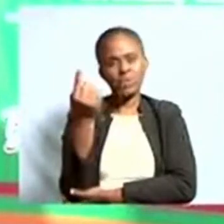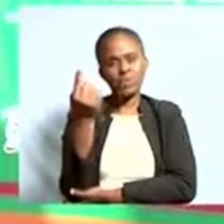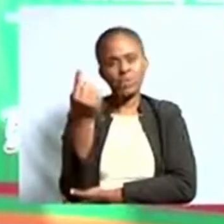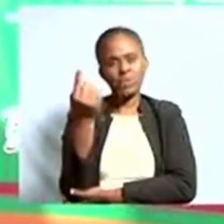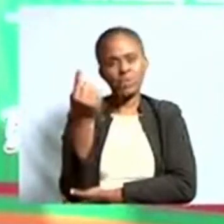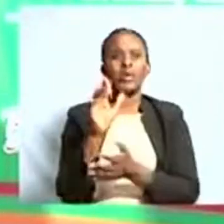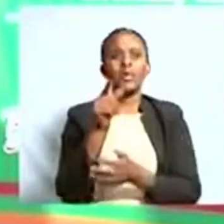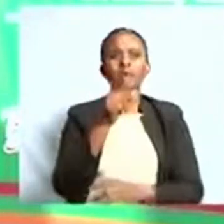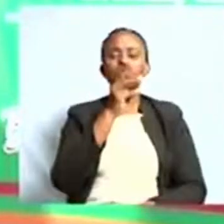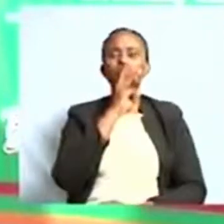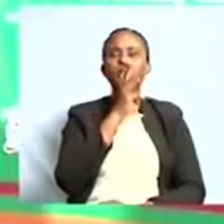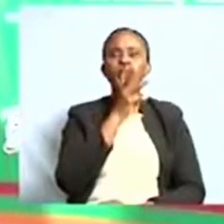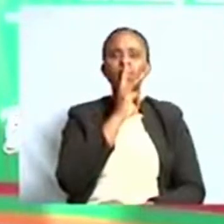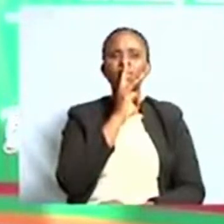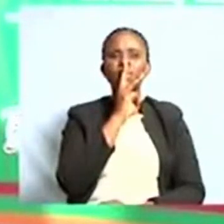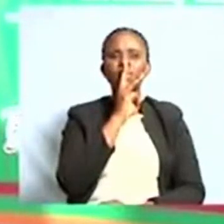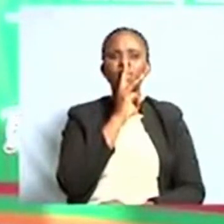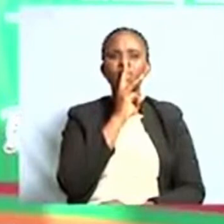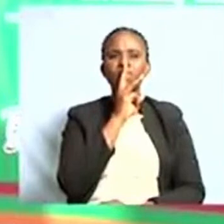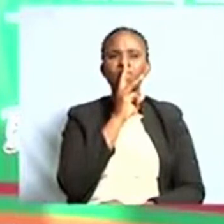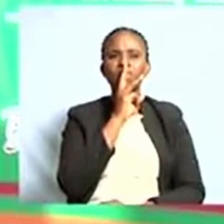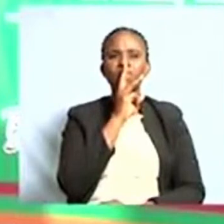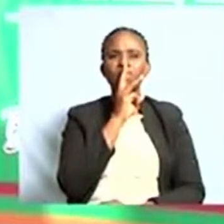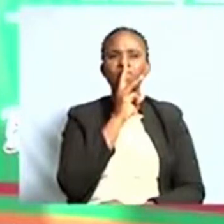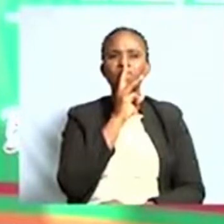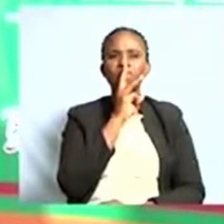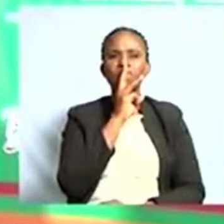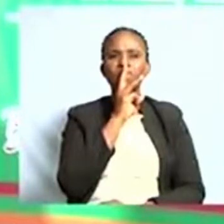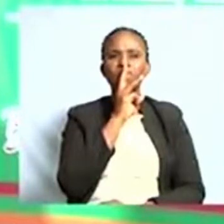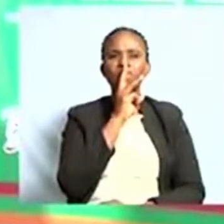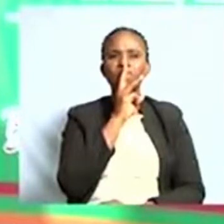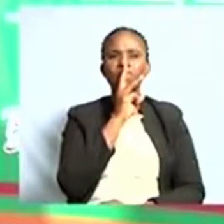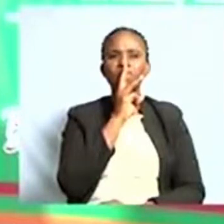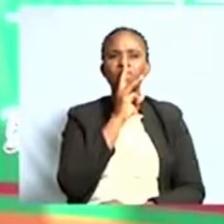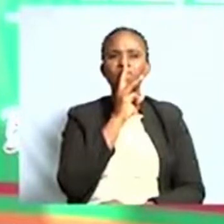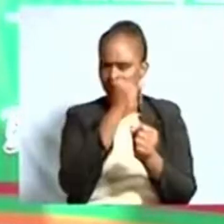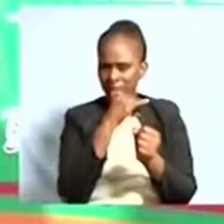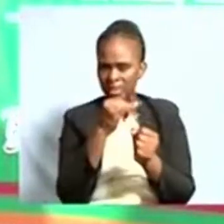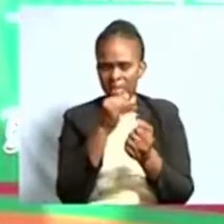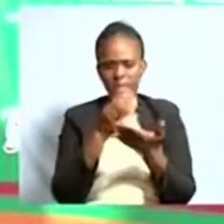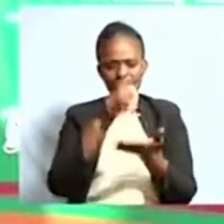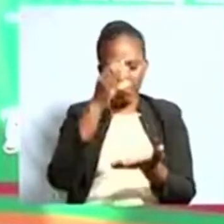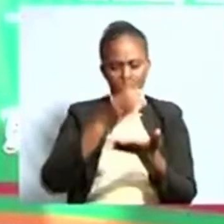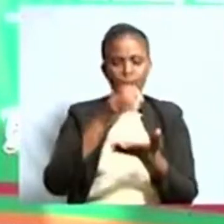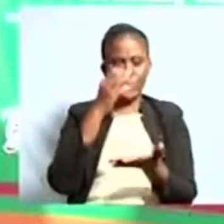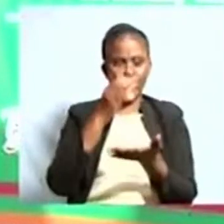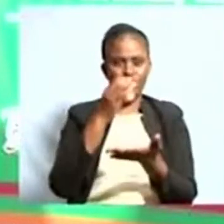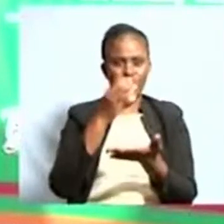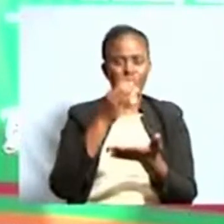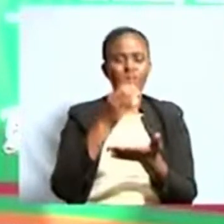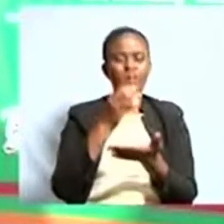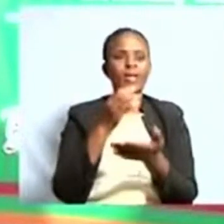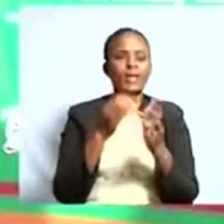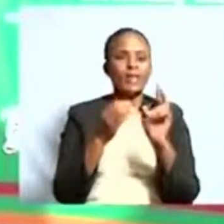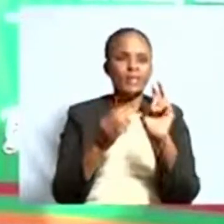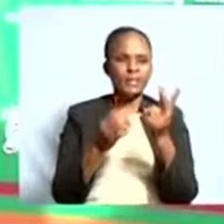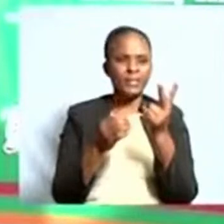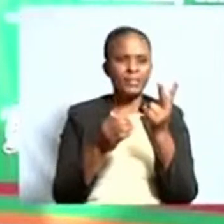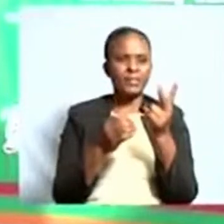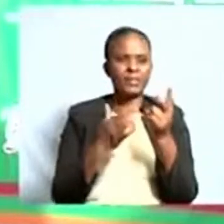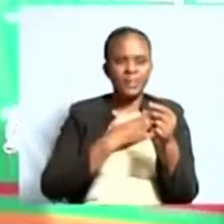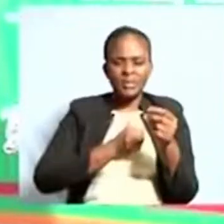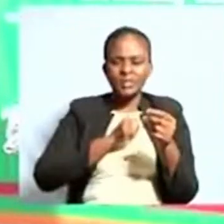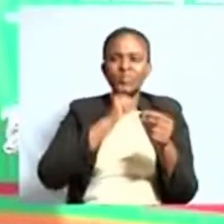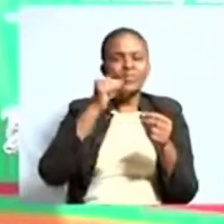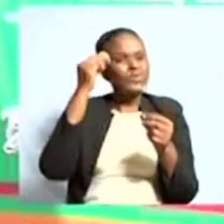product first would protect the design of the bottle. Then, I don't know where